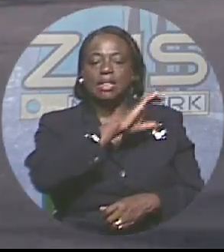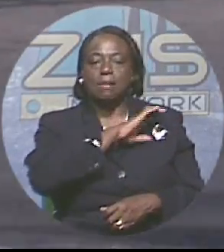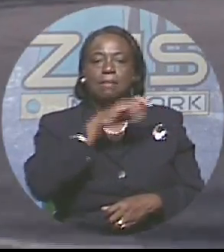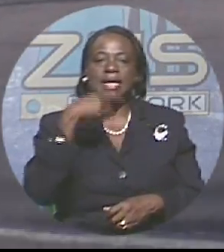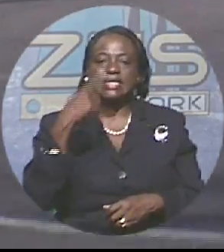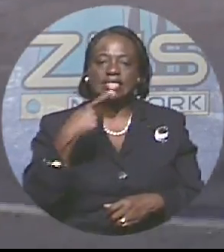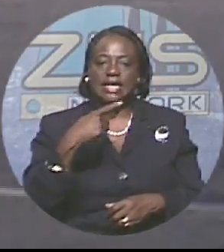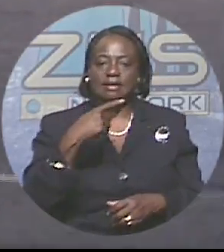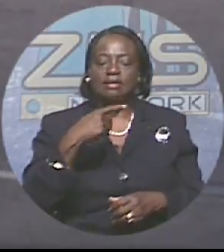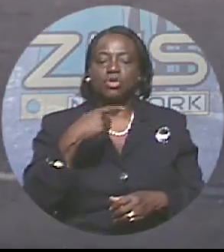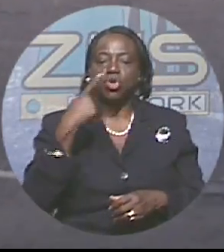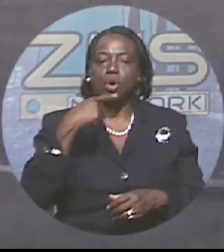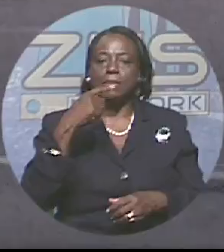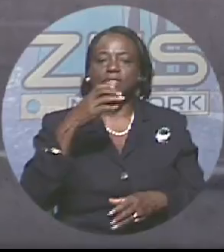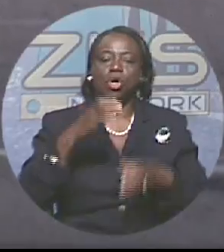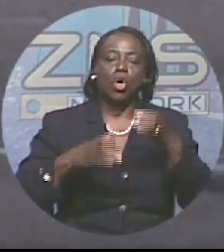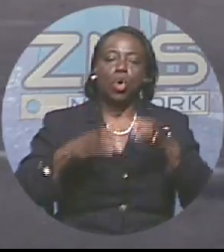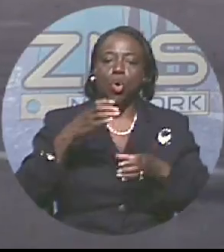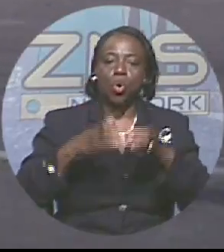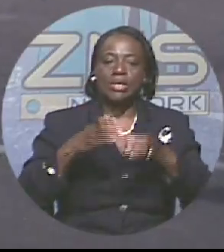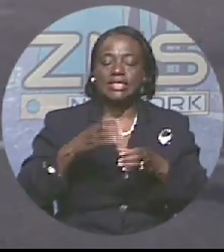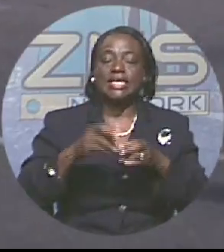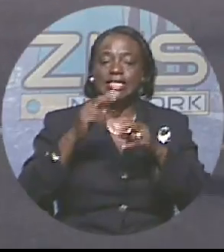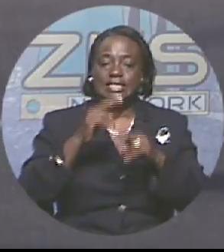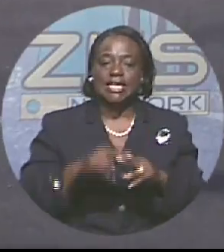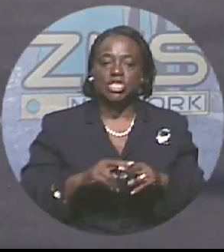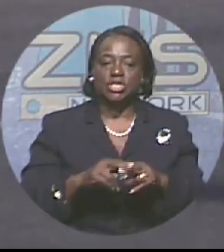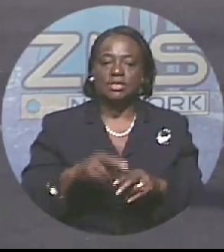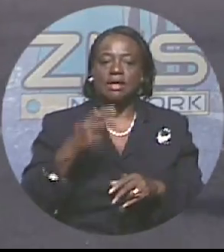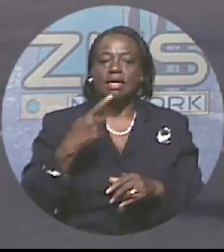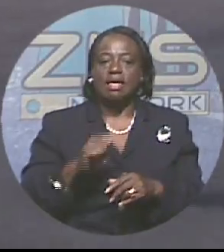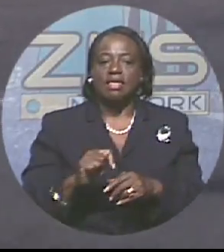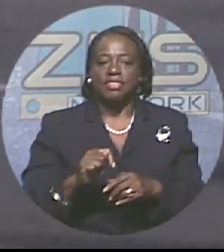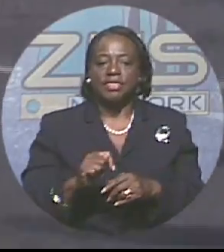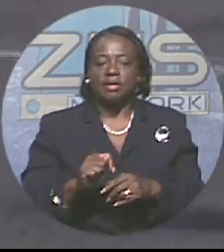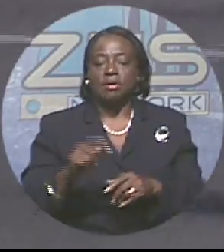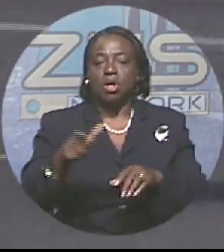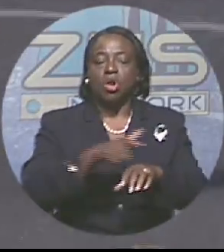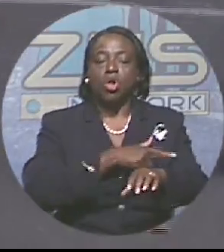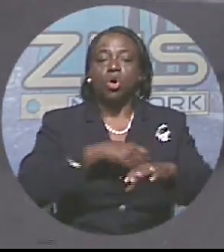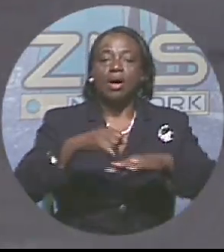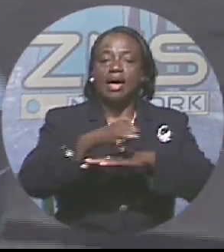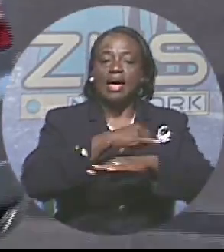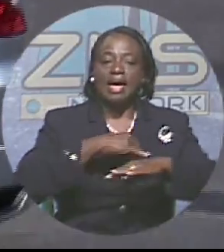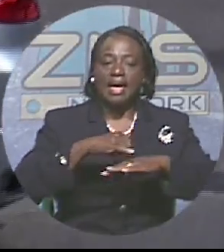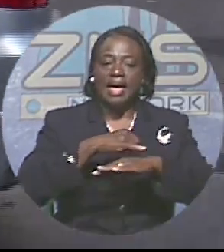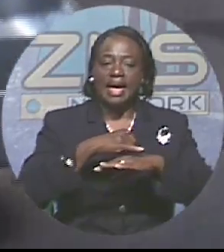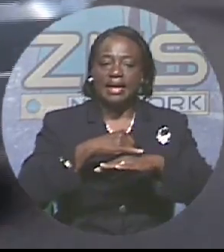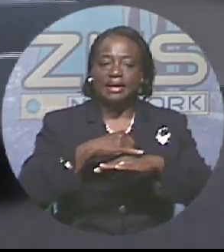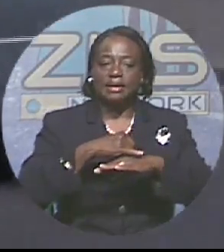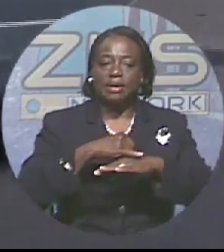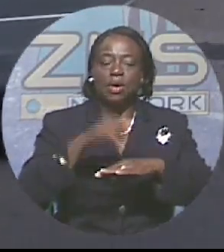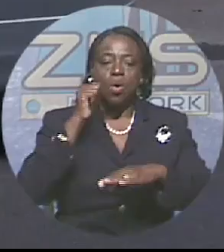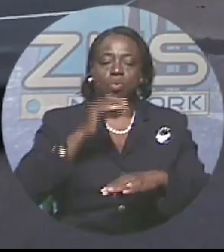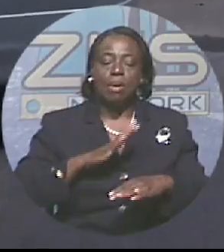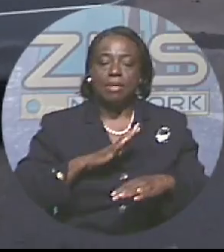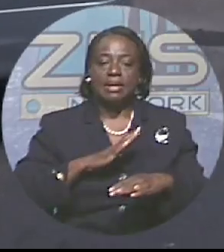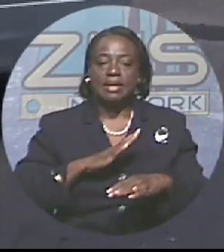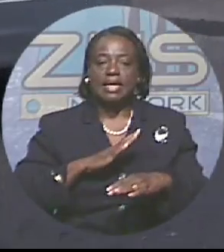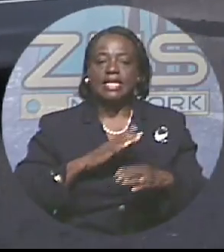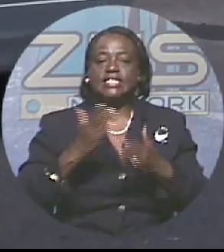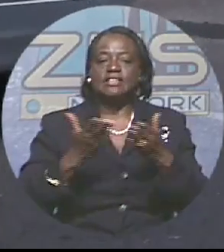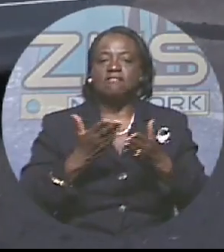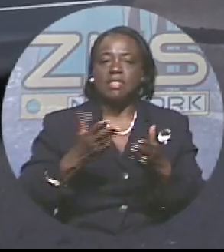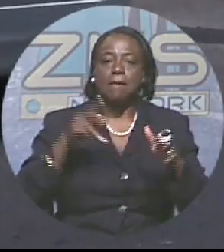Crown's intention during court proceedings today. The Cartwright's Long Island native is charged with the murder and robbery of Andrea